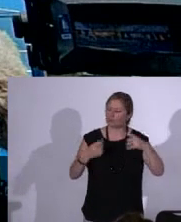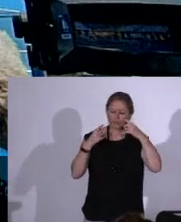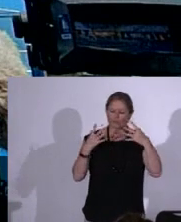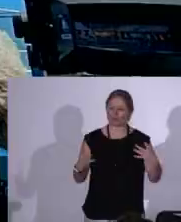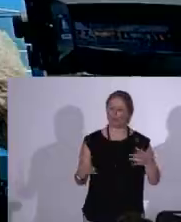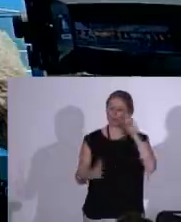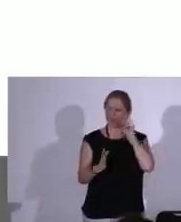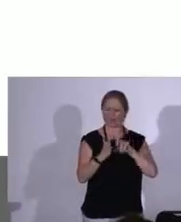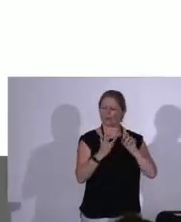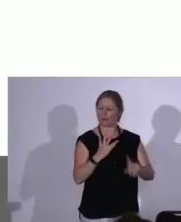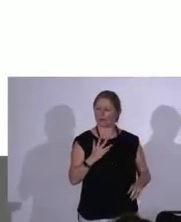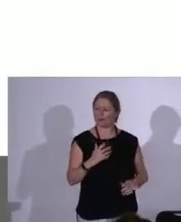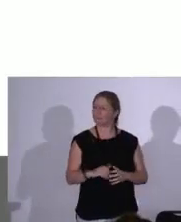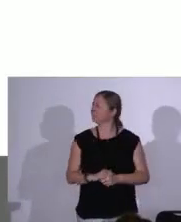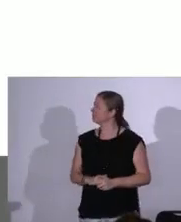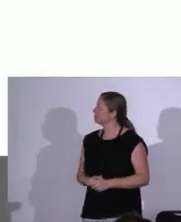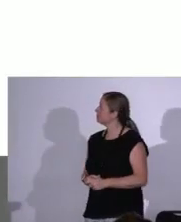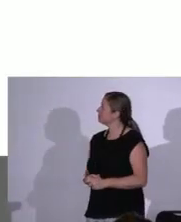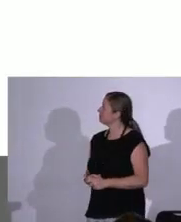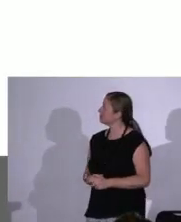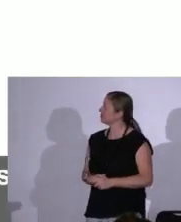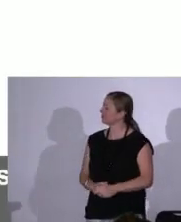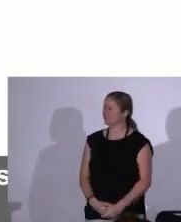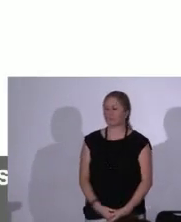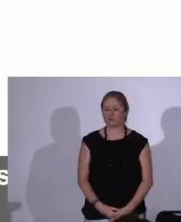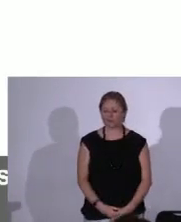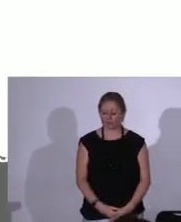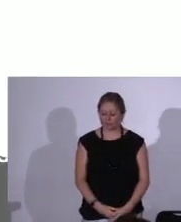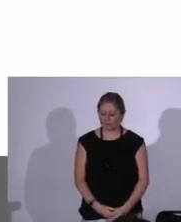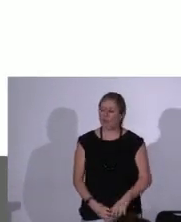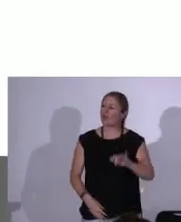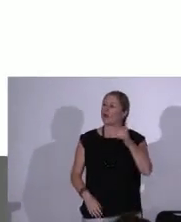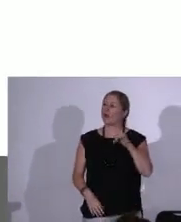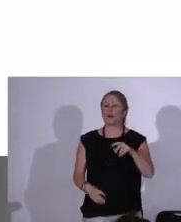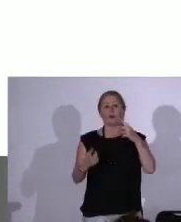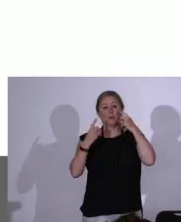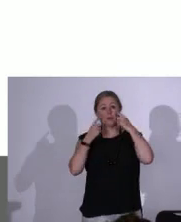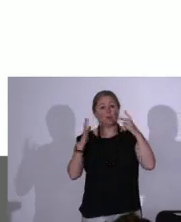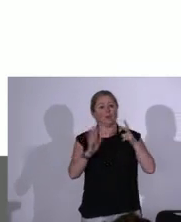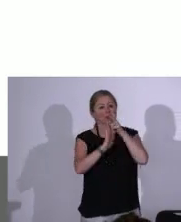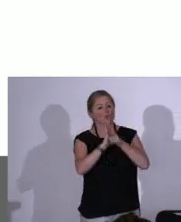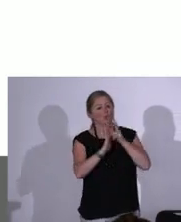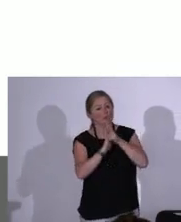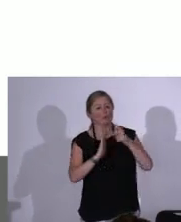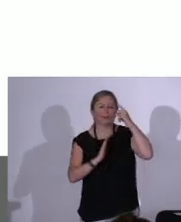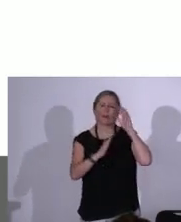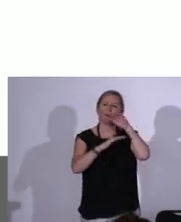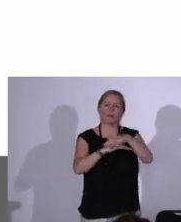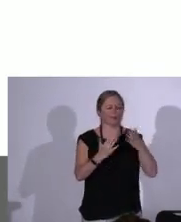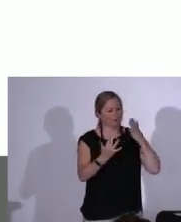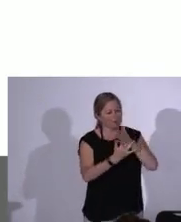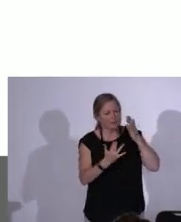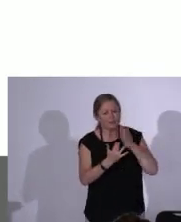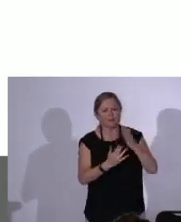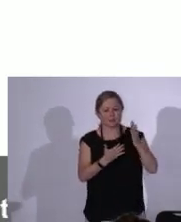possible together. It could be showing a video. So especially when we think about accessibility and the way we share